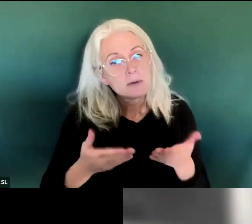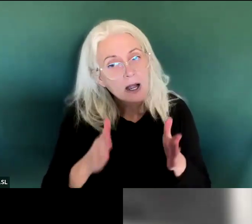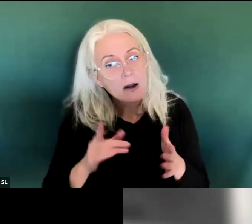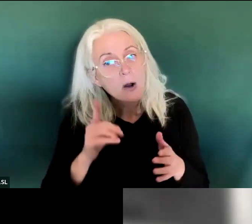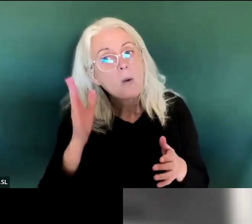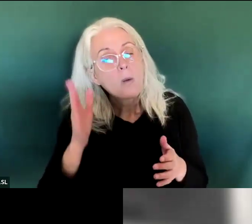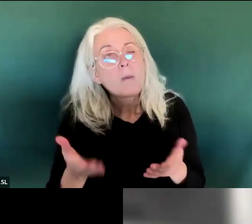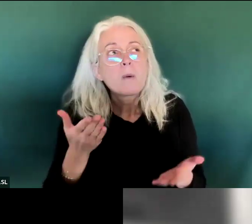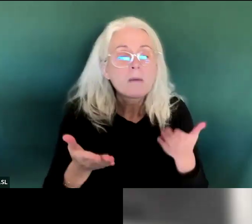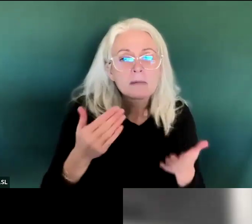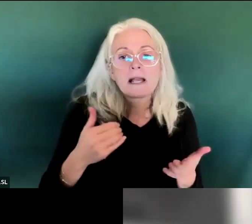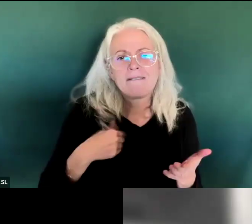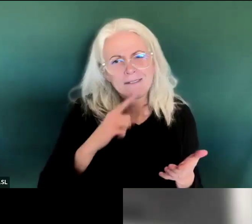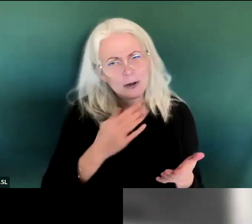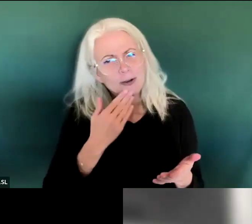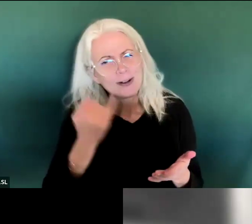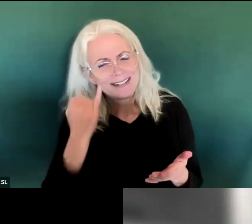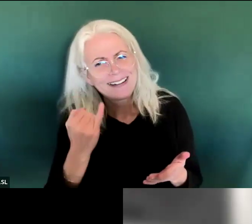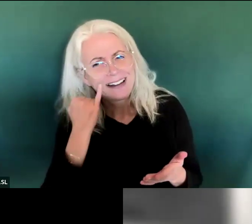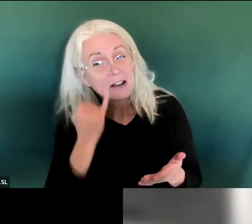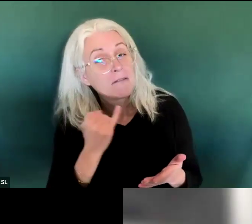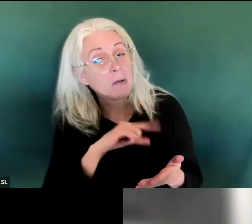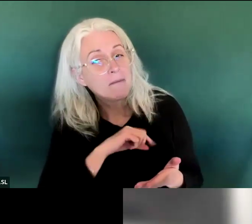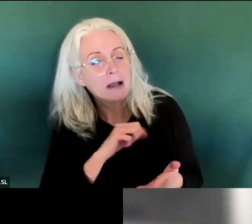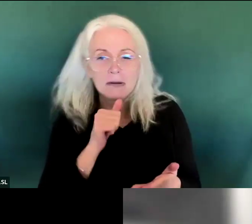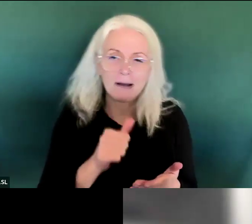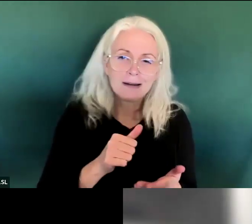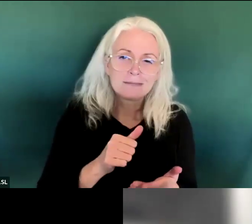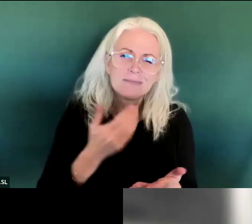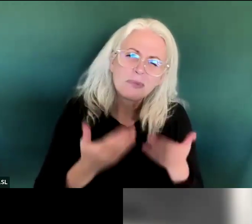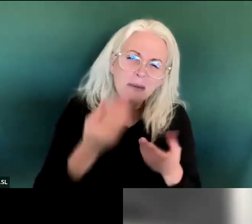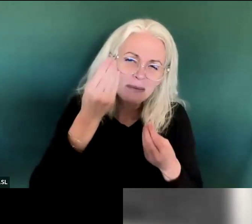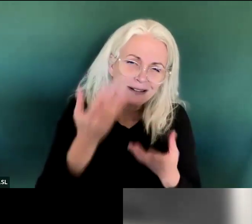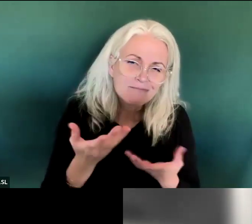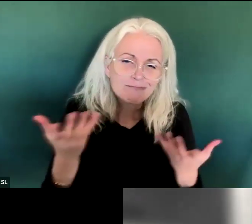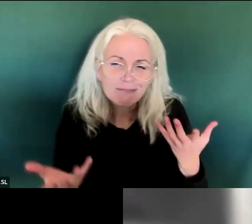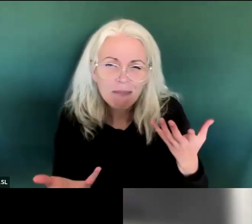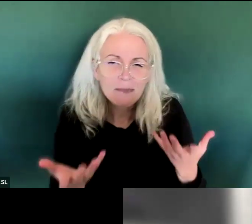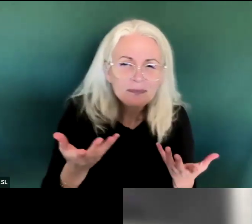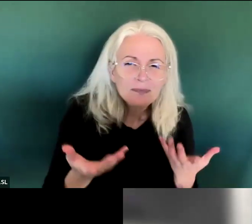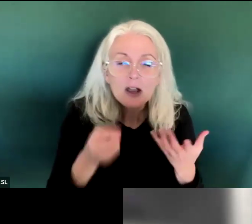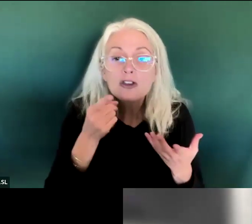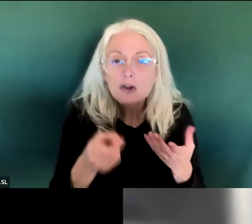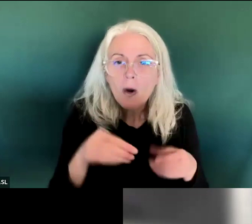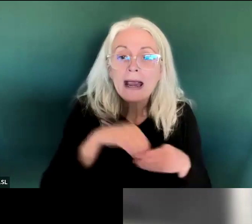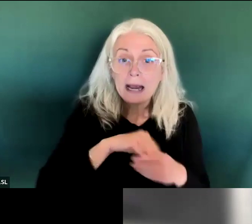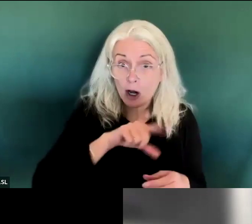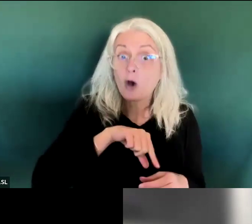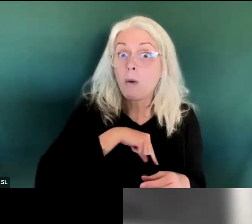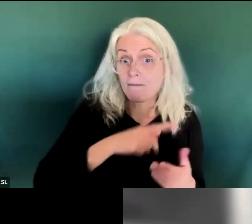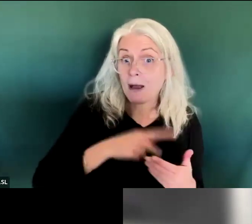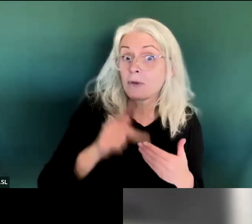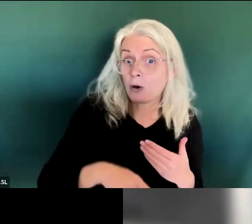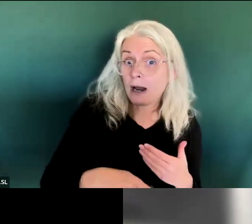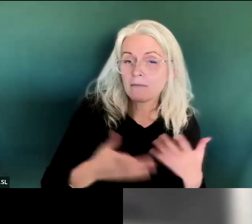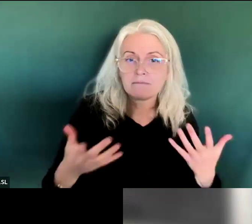provider will likely have a very good idea if that person is eligible. So they could probably say, you're in a qualifying program